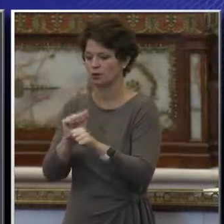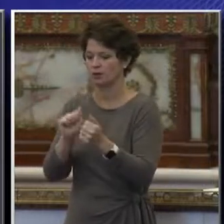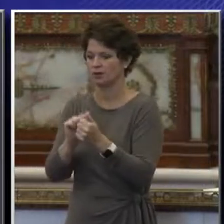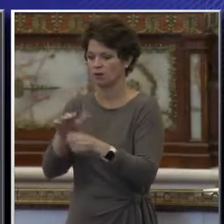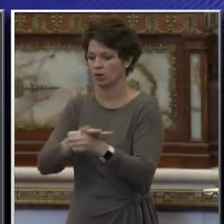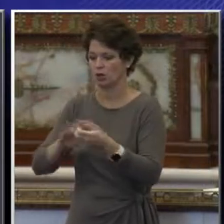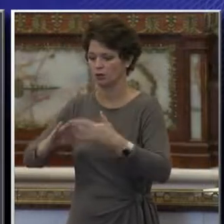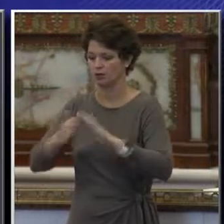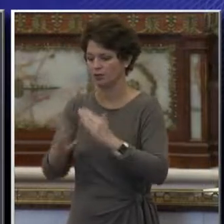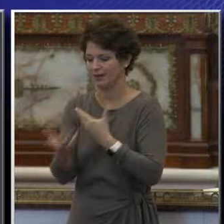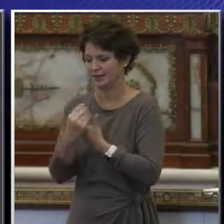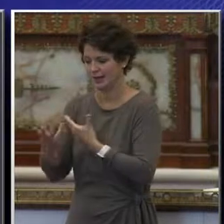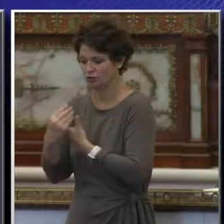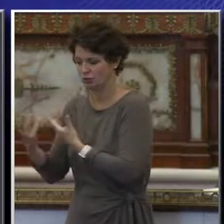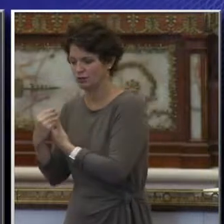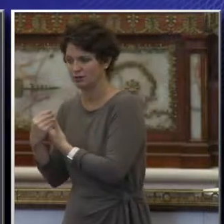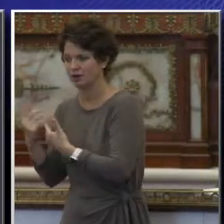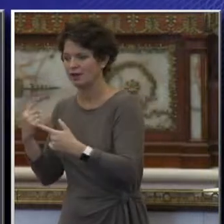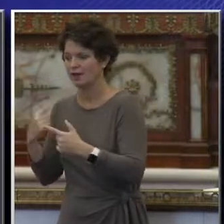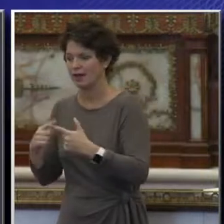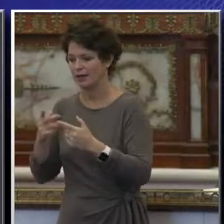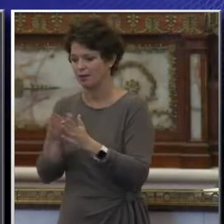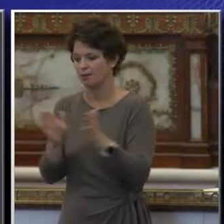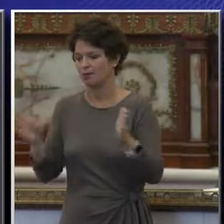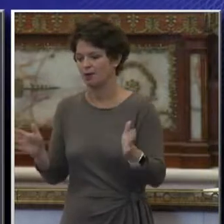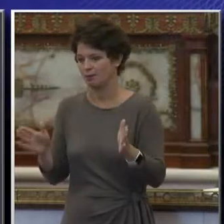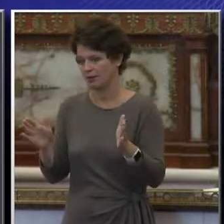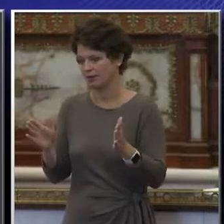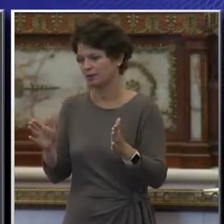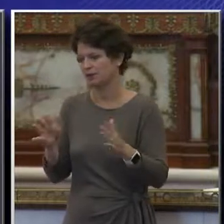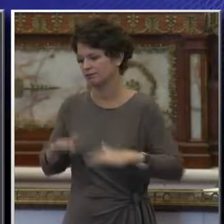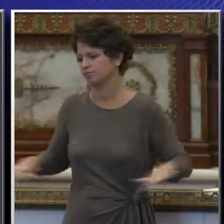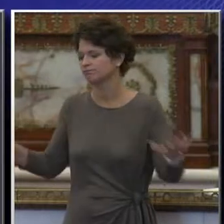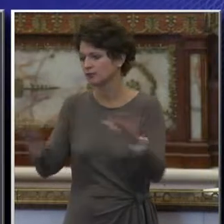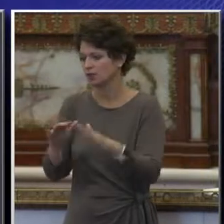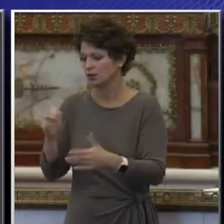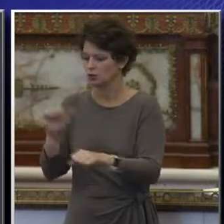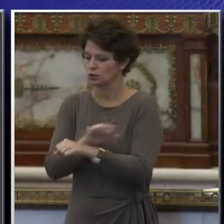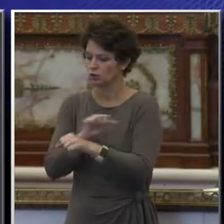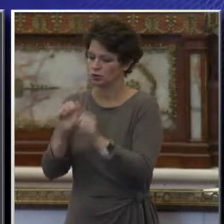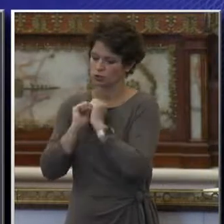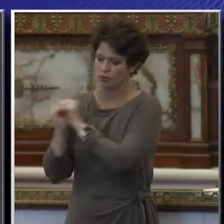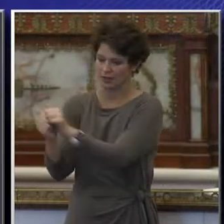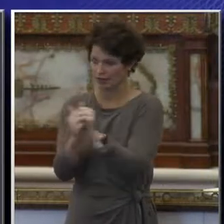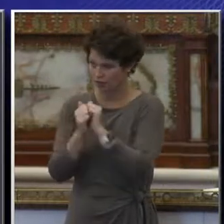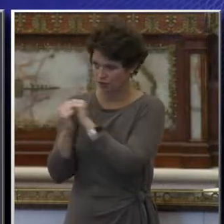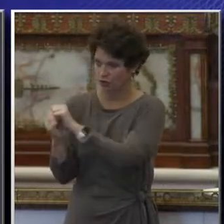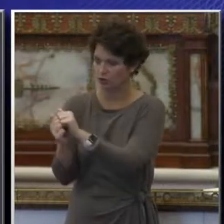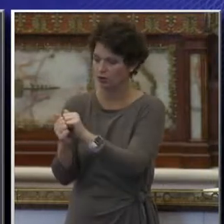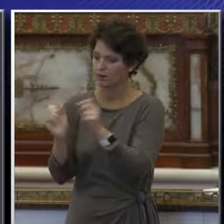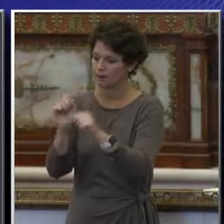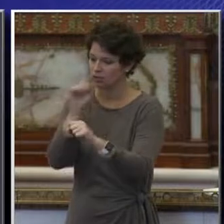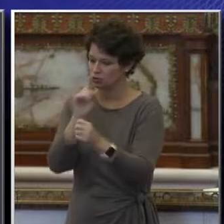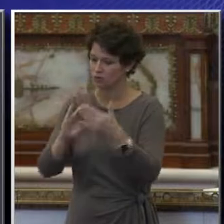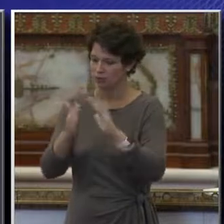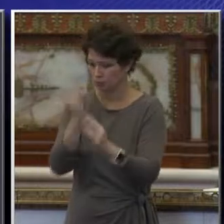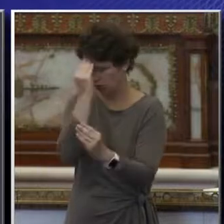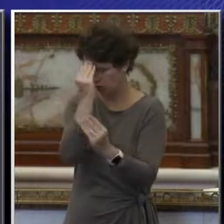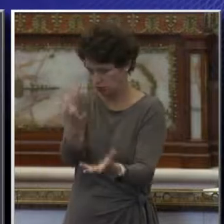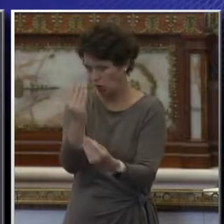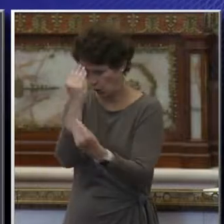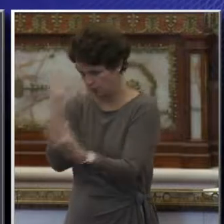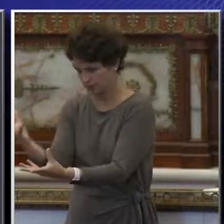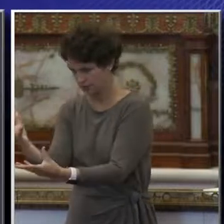community engagement and other consultants to really, work together to make sure the community is informed.